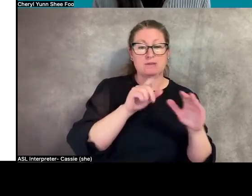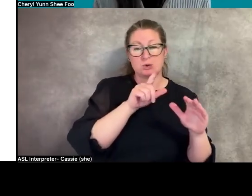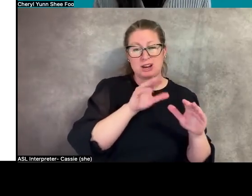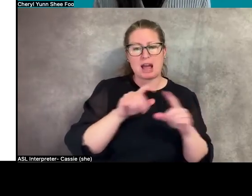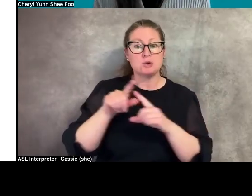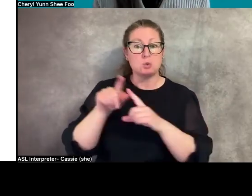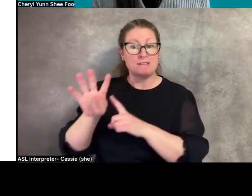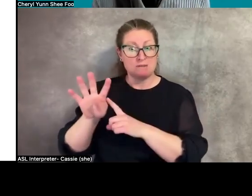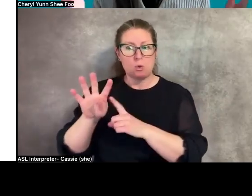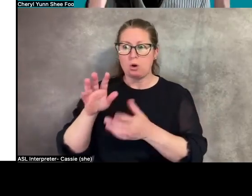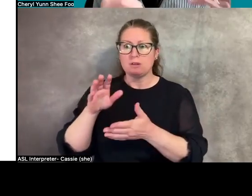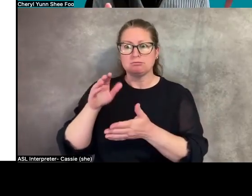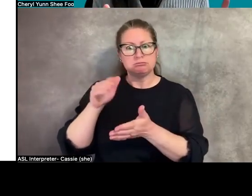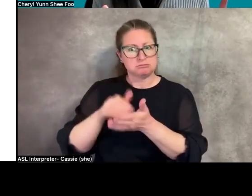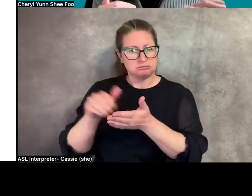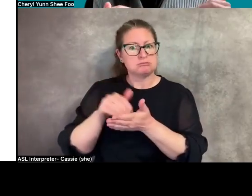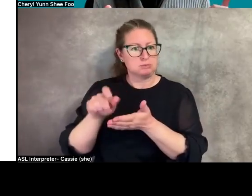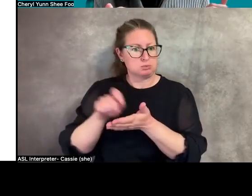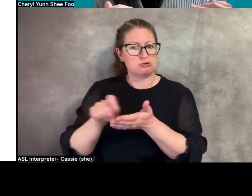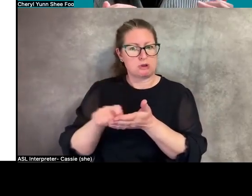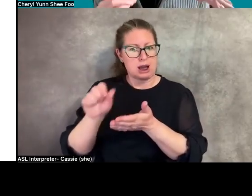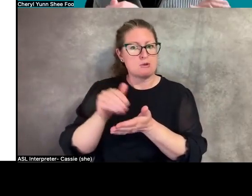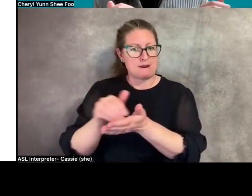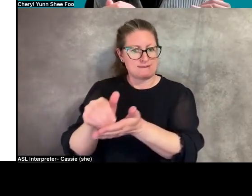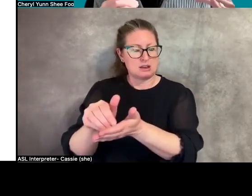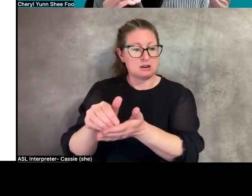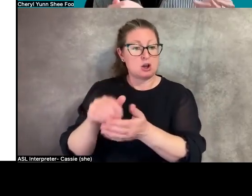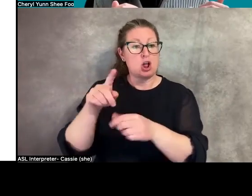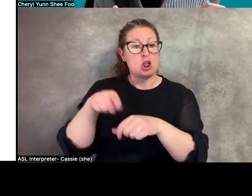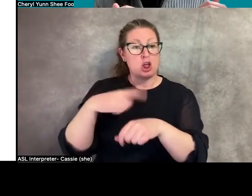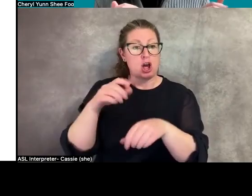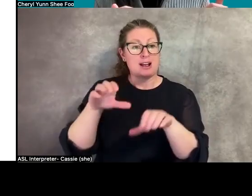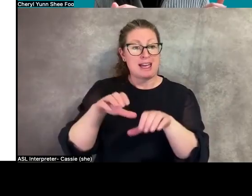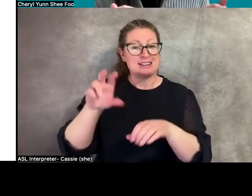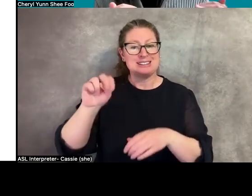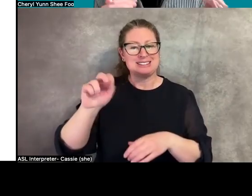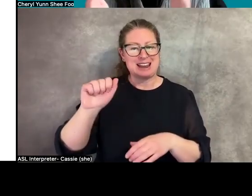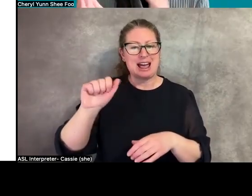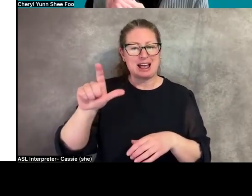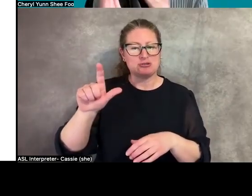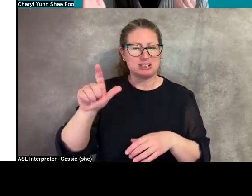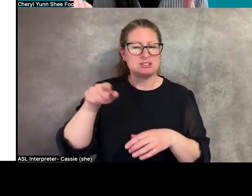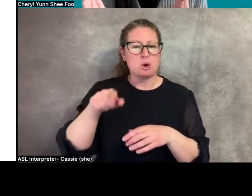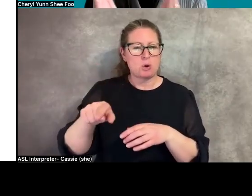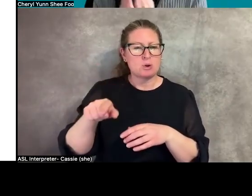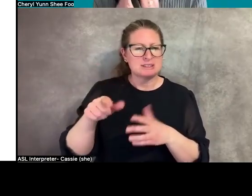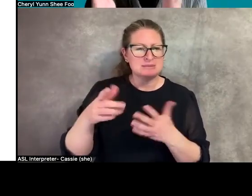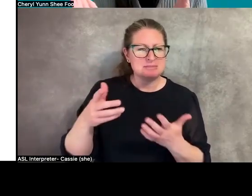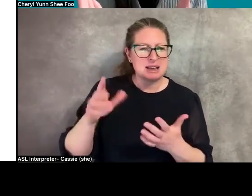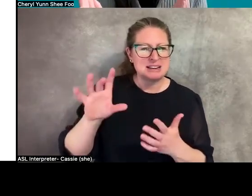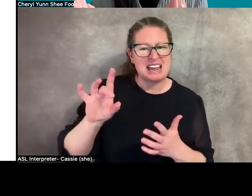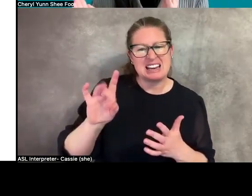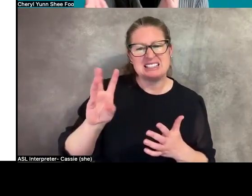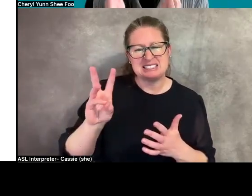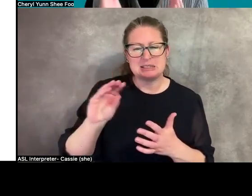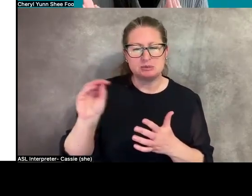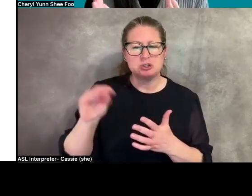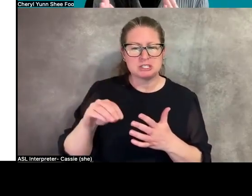them routinely. Long-acting naltrexone is close behind at 86%, although more sites are prescribing